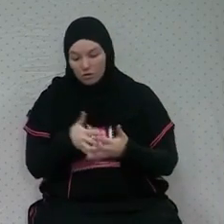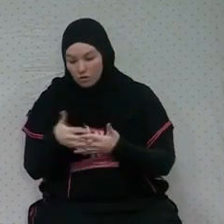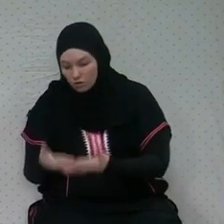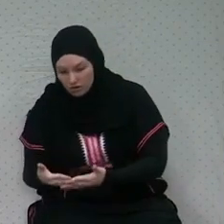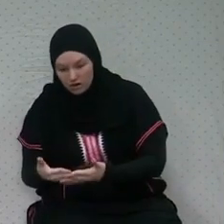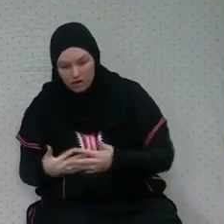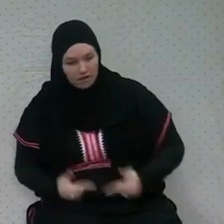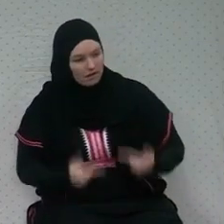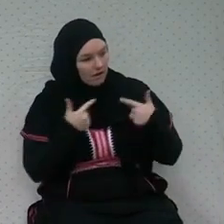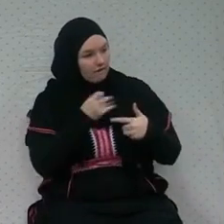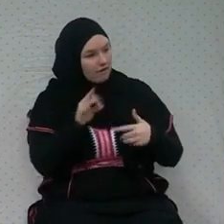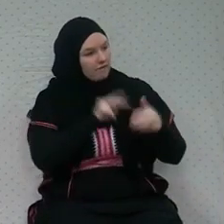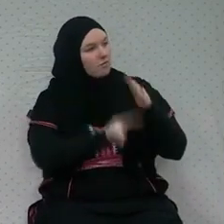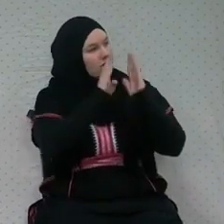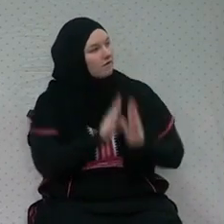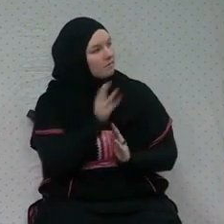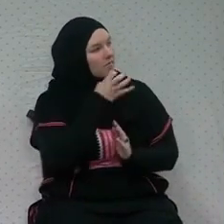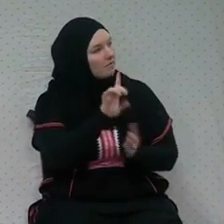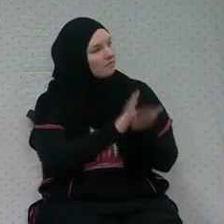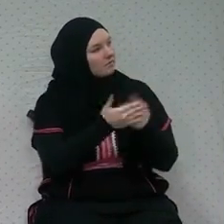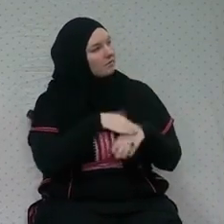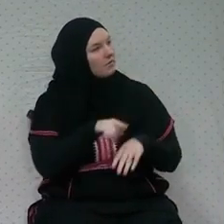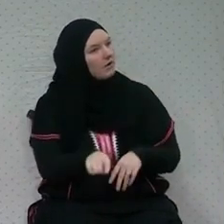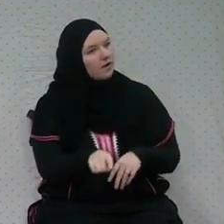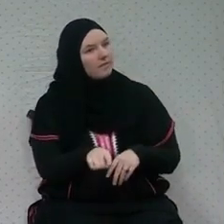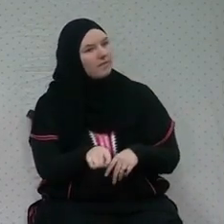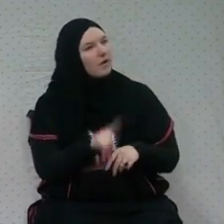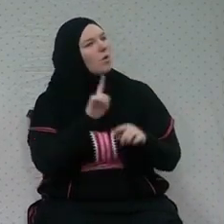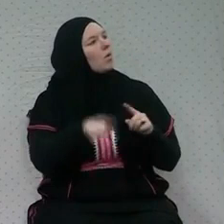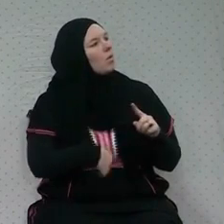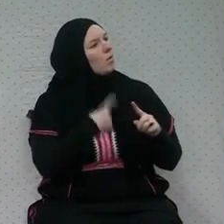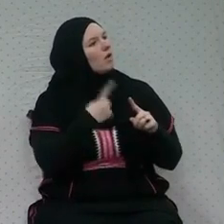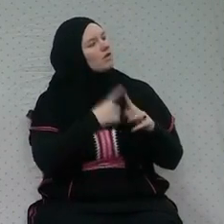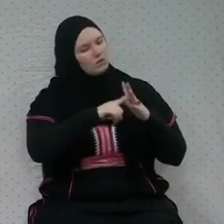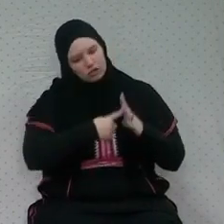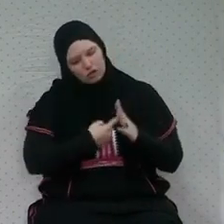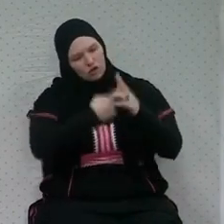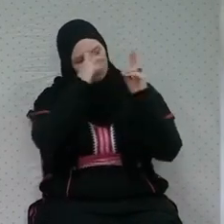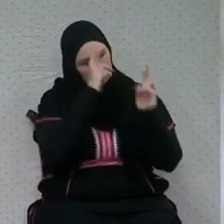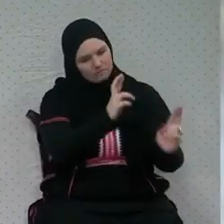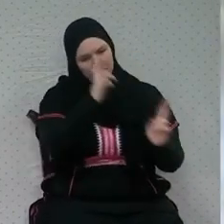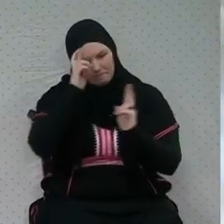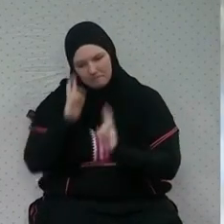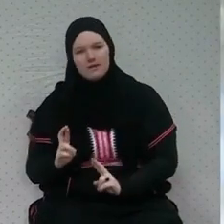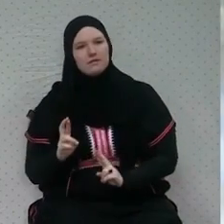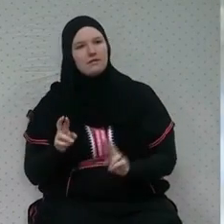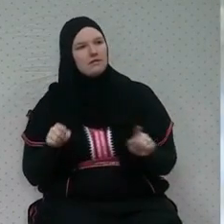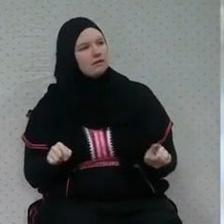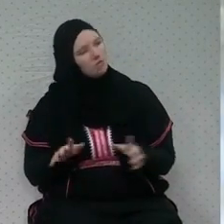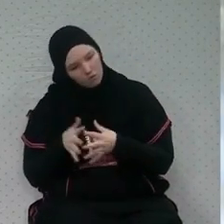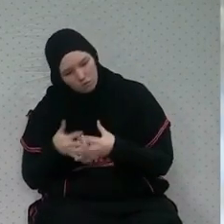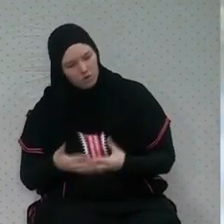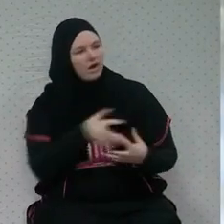Prophet sallallahu alaihi wasallam. When do we start respecting those sources, the Quran and the